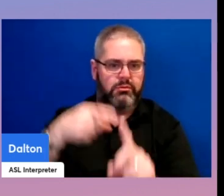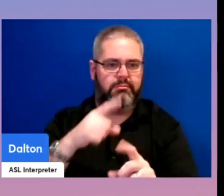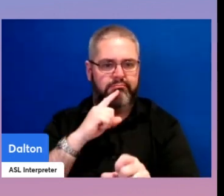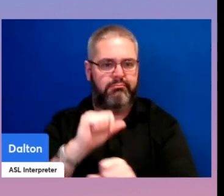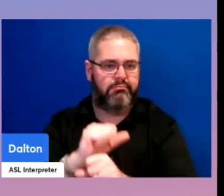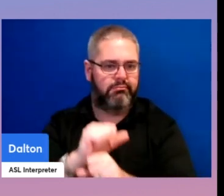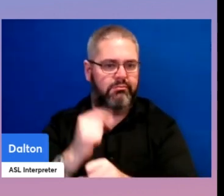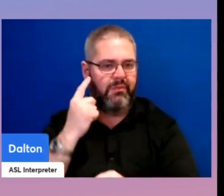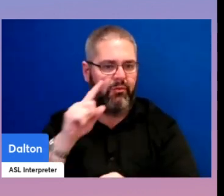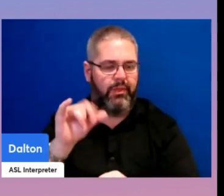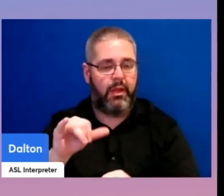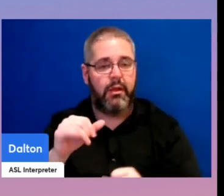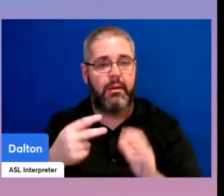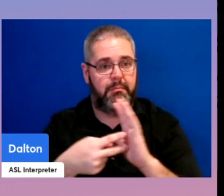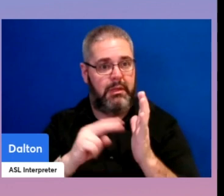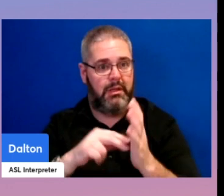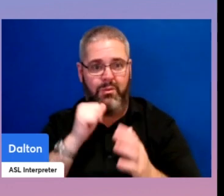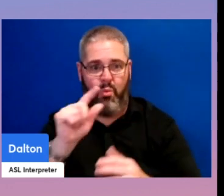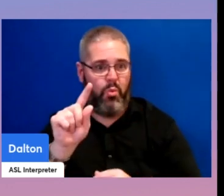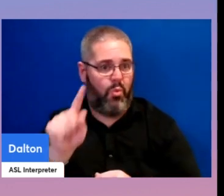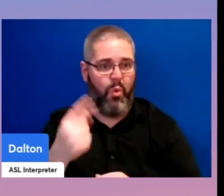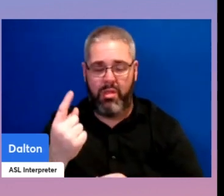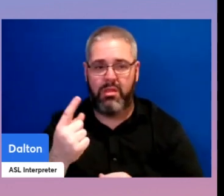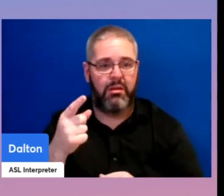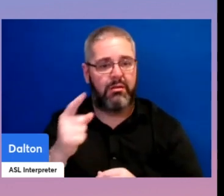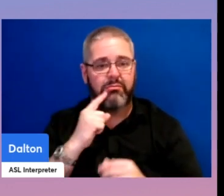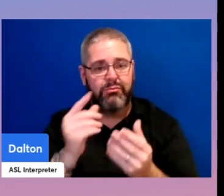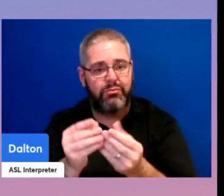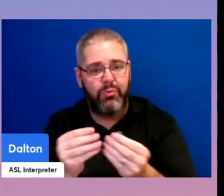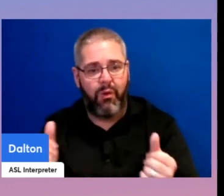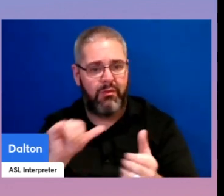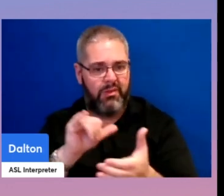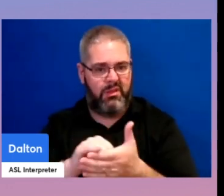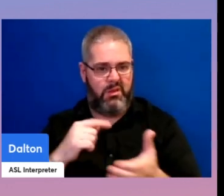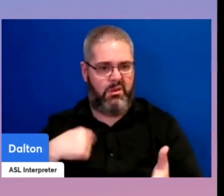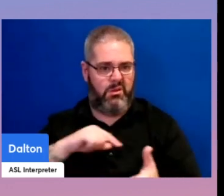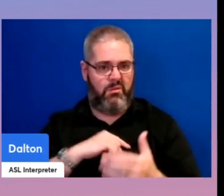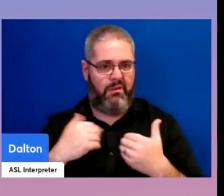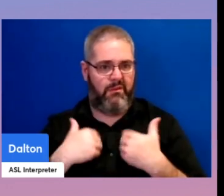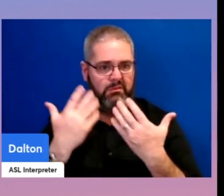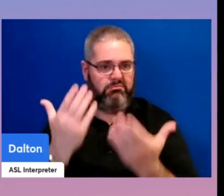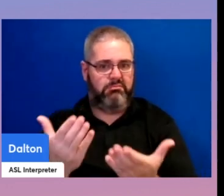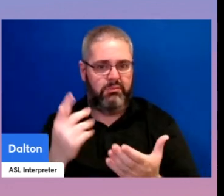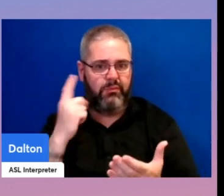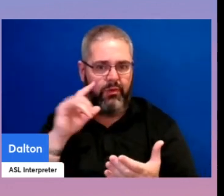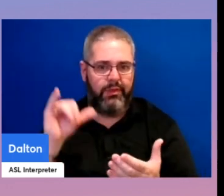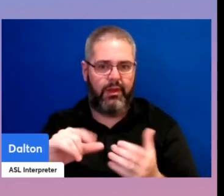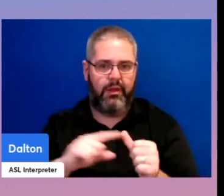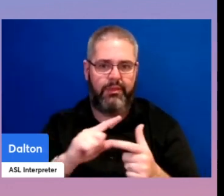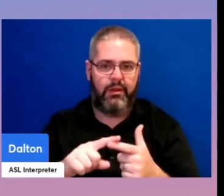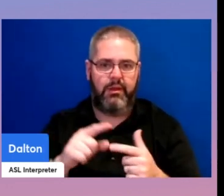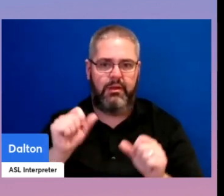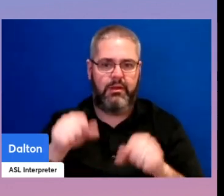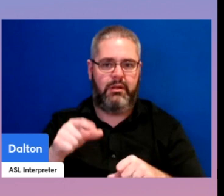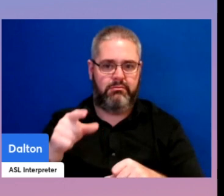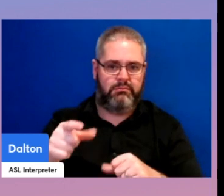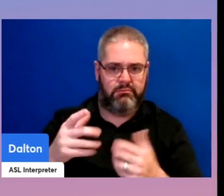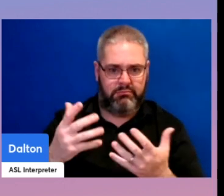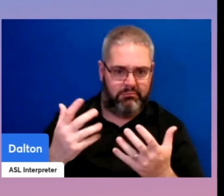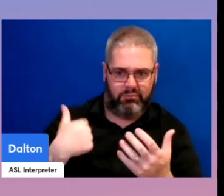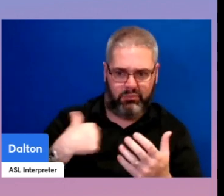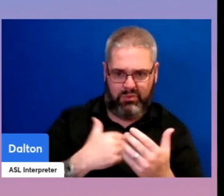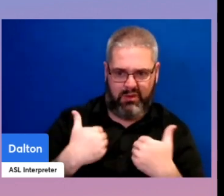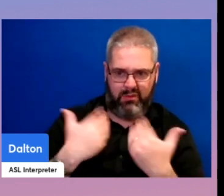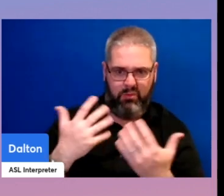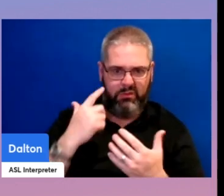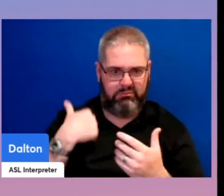So it is not only preserved developer productivity, but it also improves Vault adoption as a